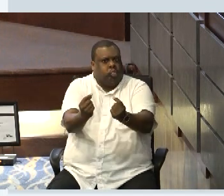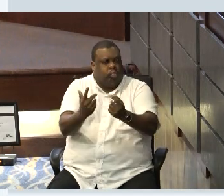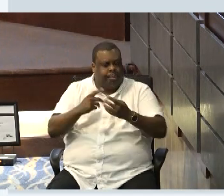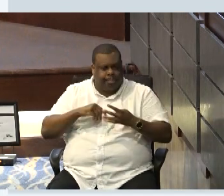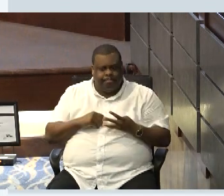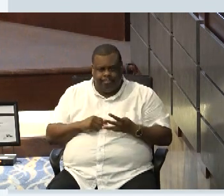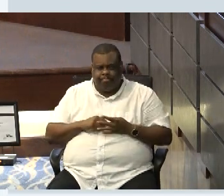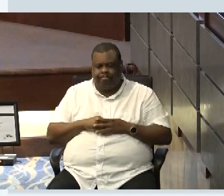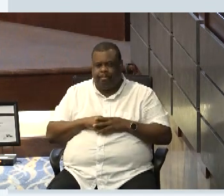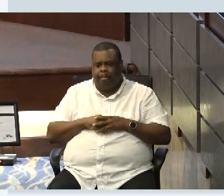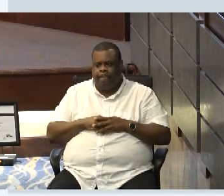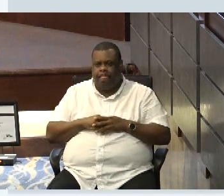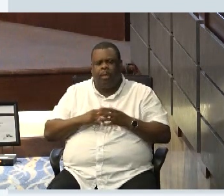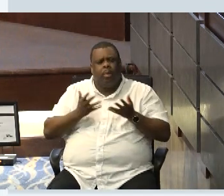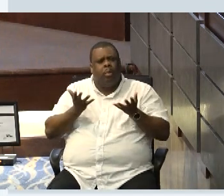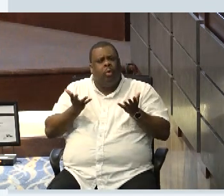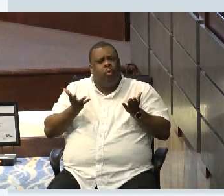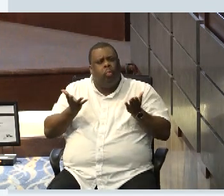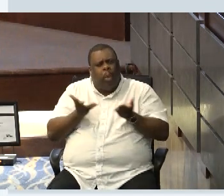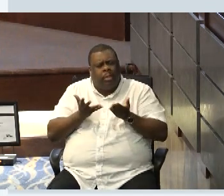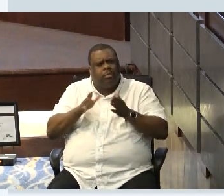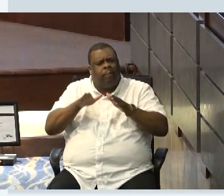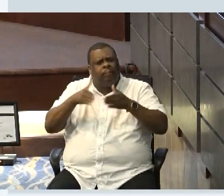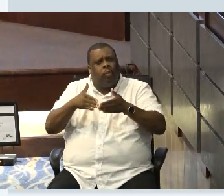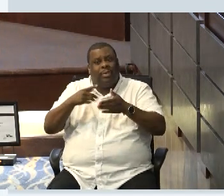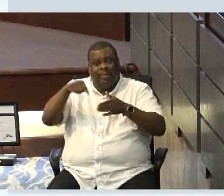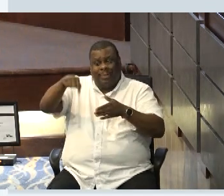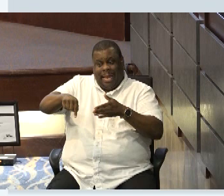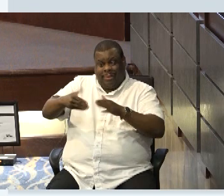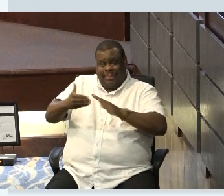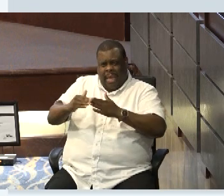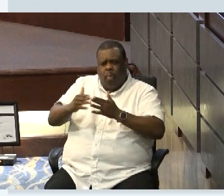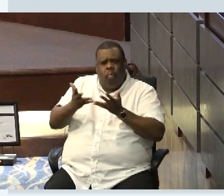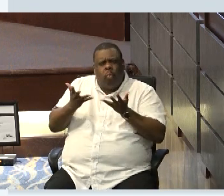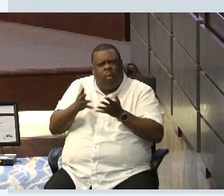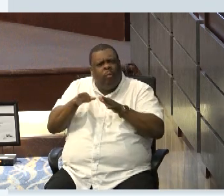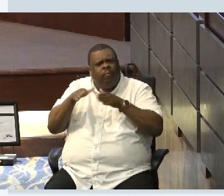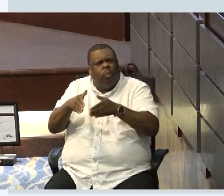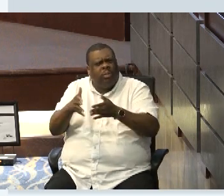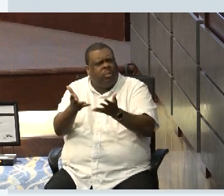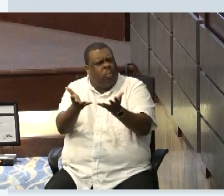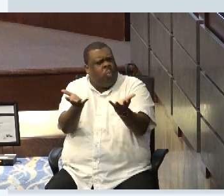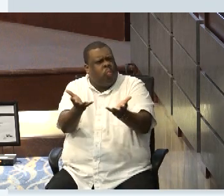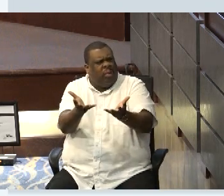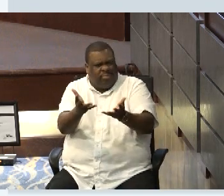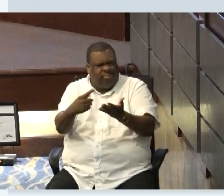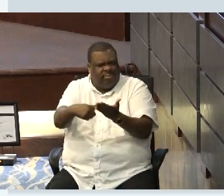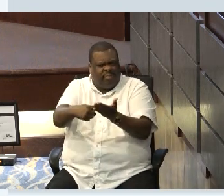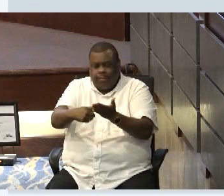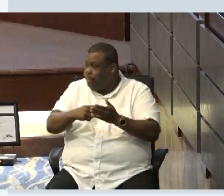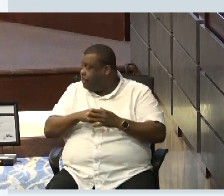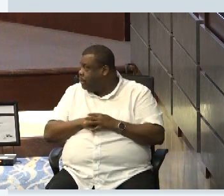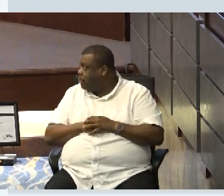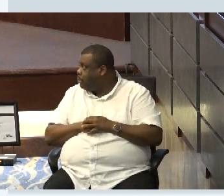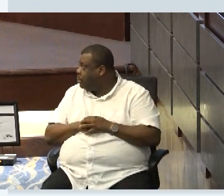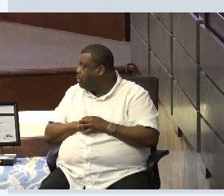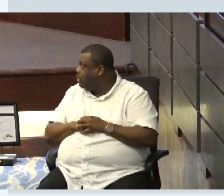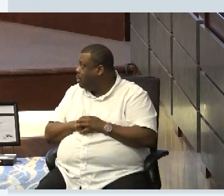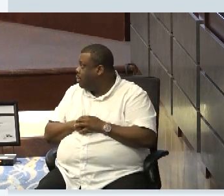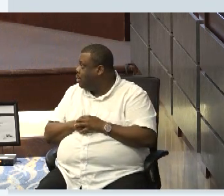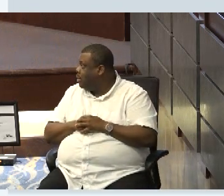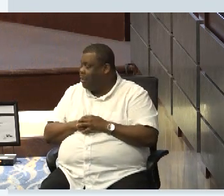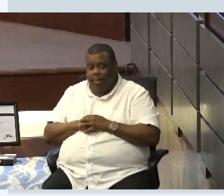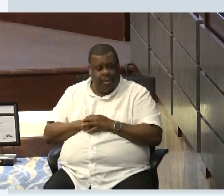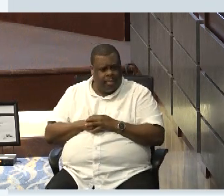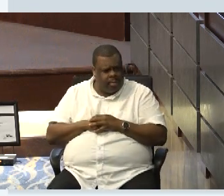of what is the focus area for the downtown development project. I'm sorry. Okay, so I was just giggling, sorry. Oh,